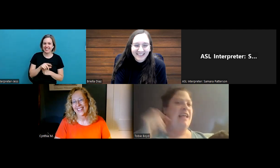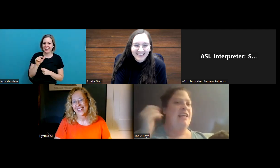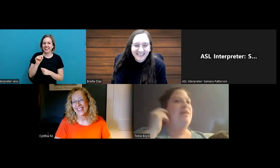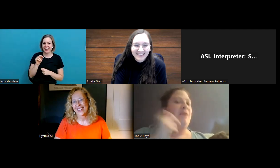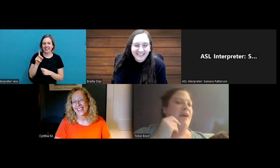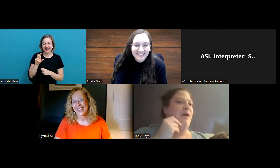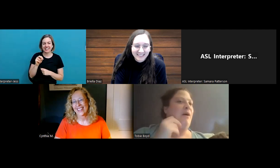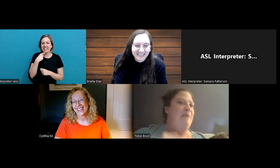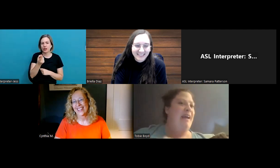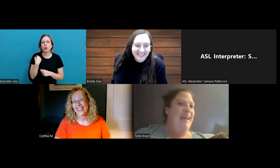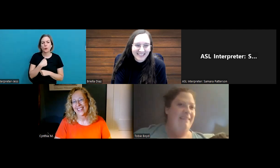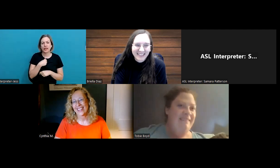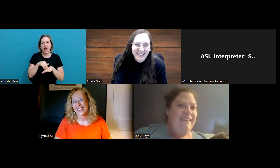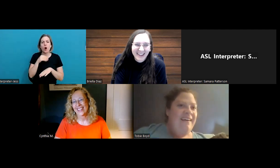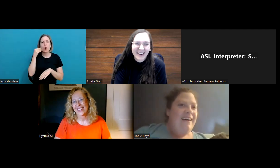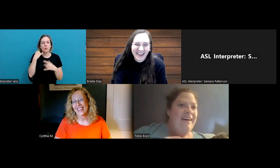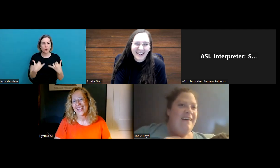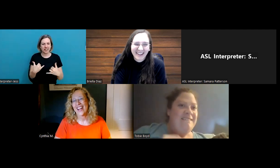Landon's telling you that we're at home right now.